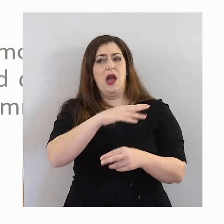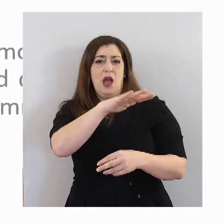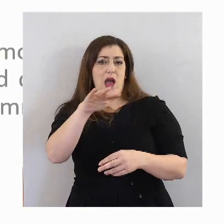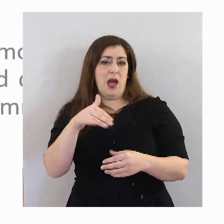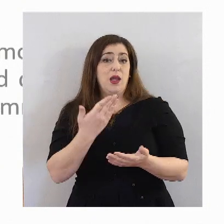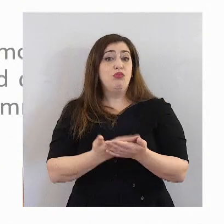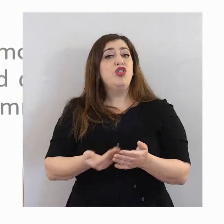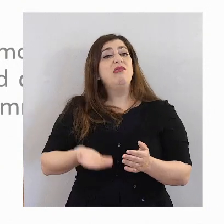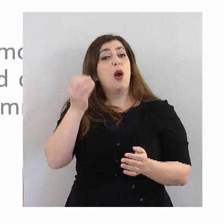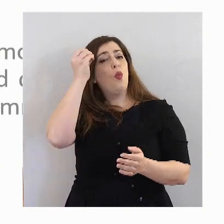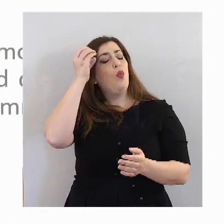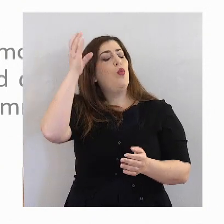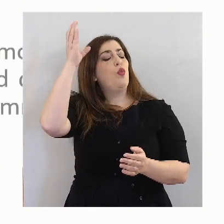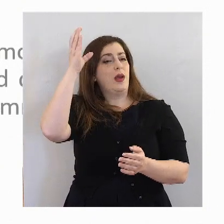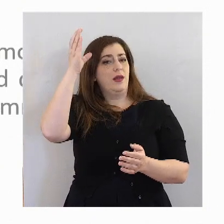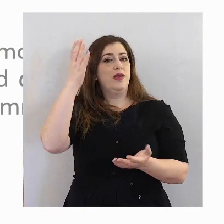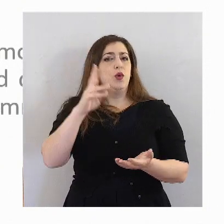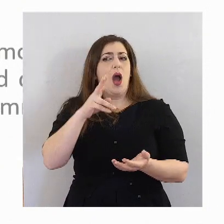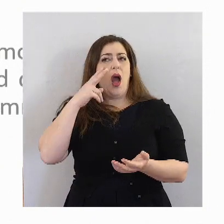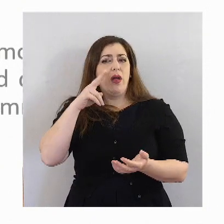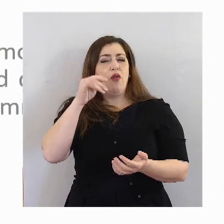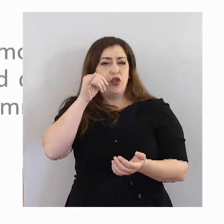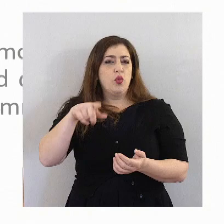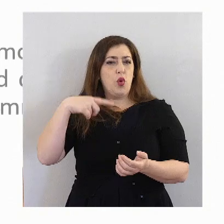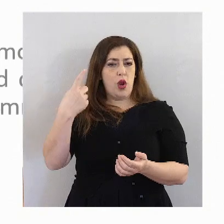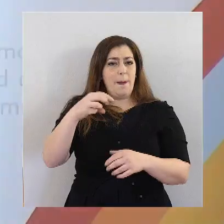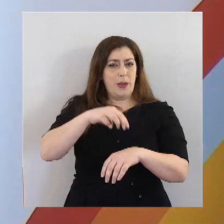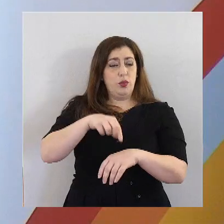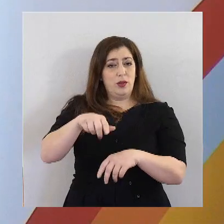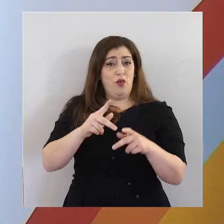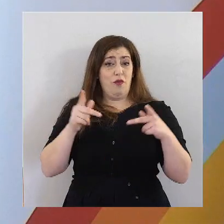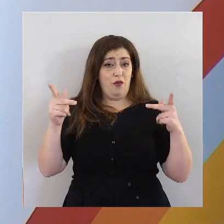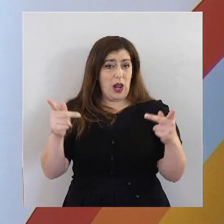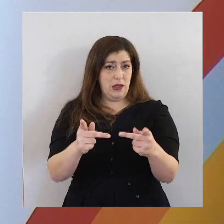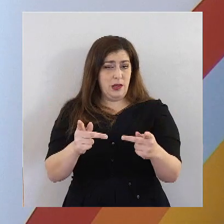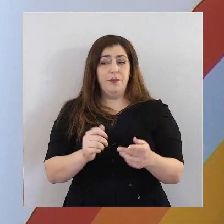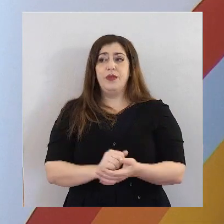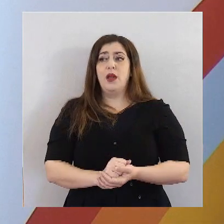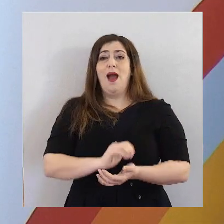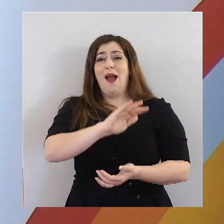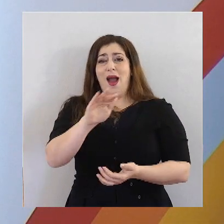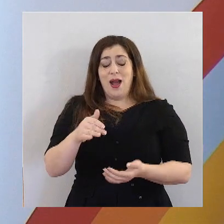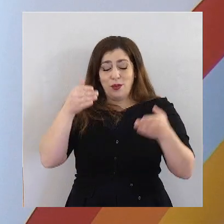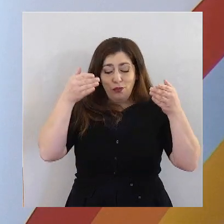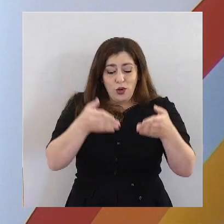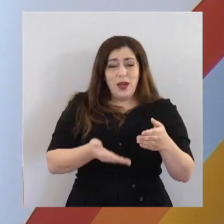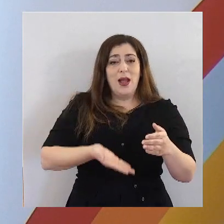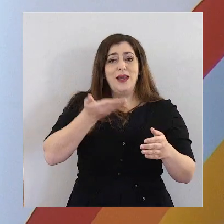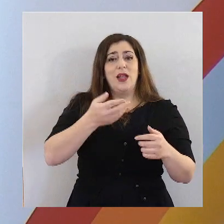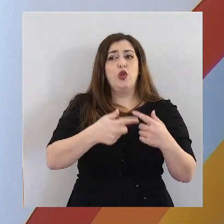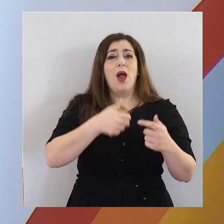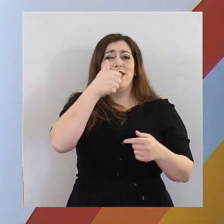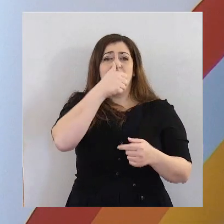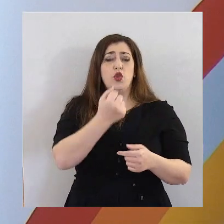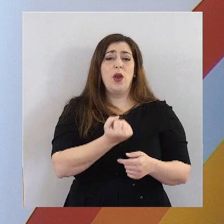be seeing others throughout the course of this conference. We focused mainly on sexual health, mental health, and the services of the